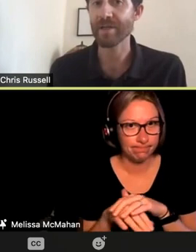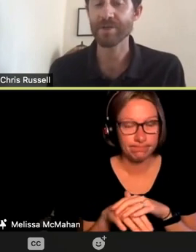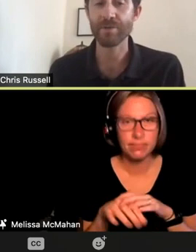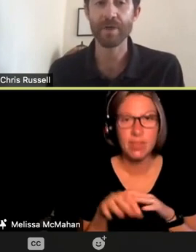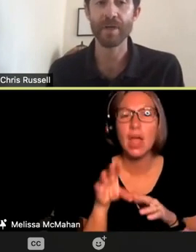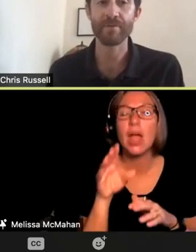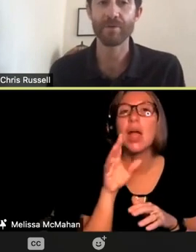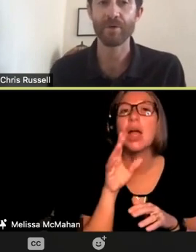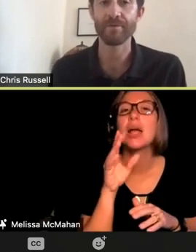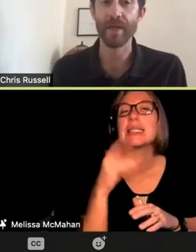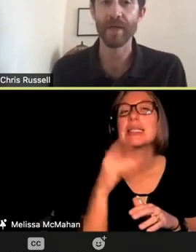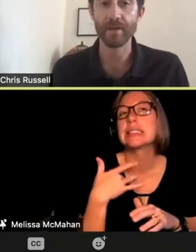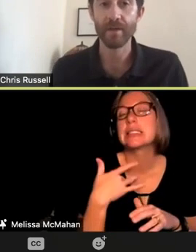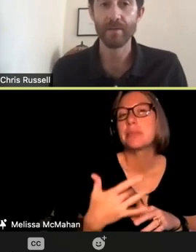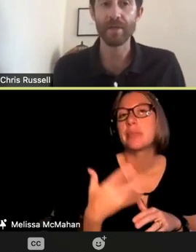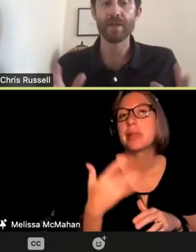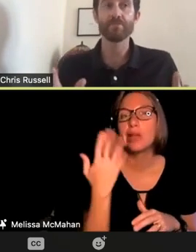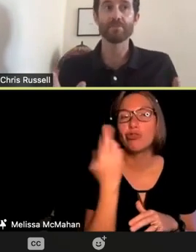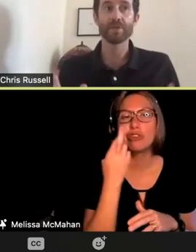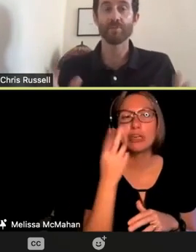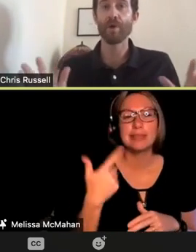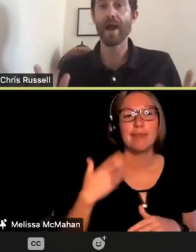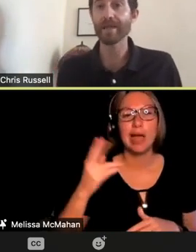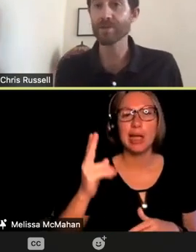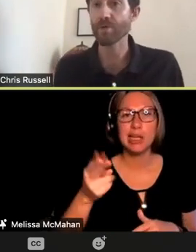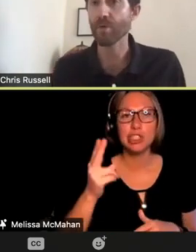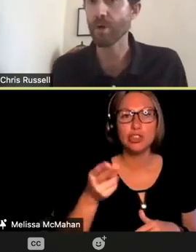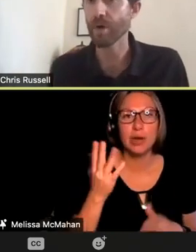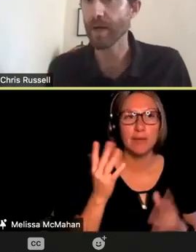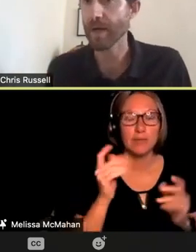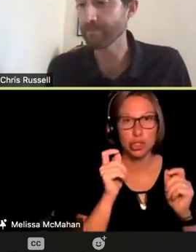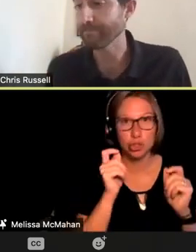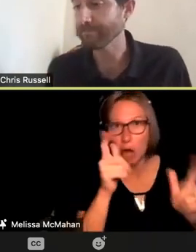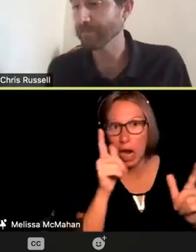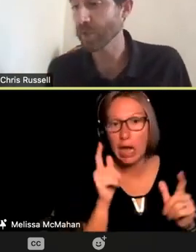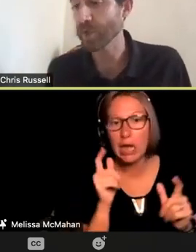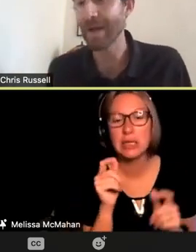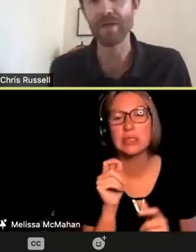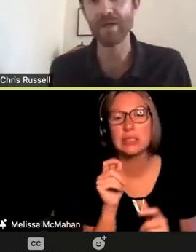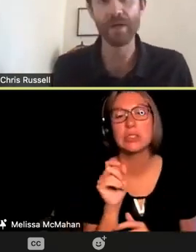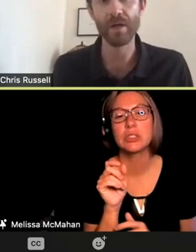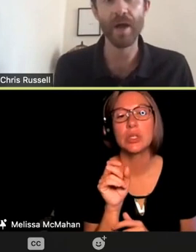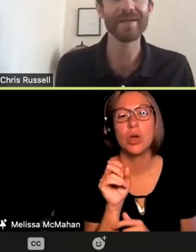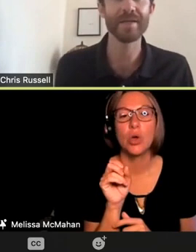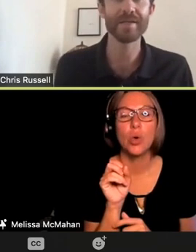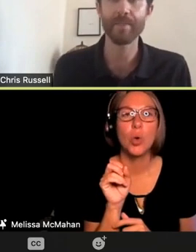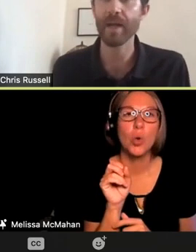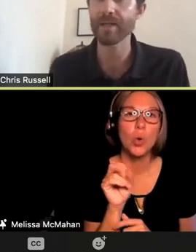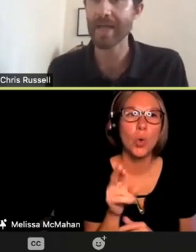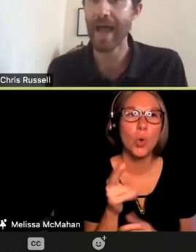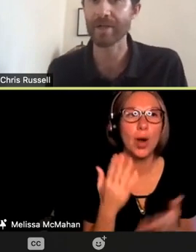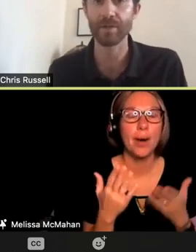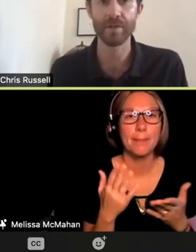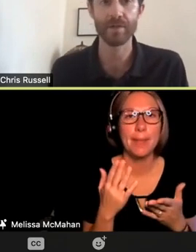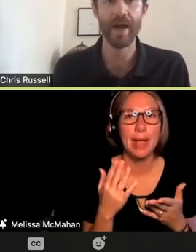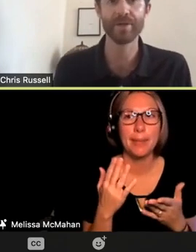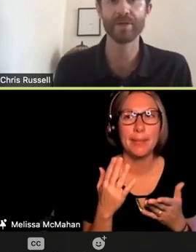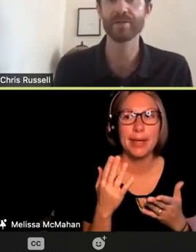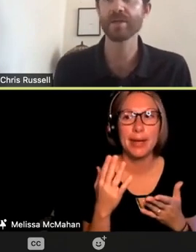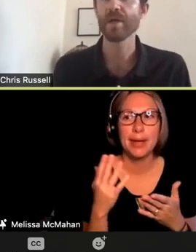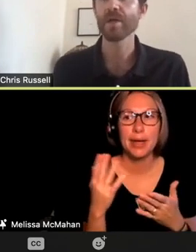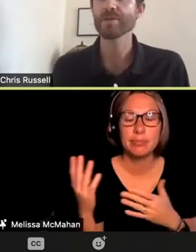they have a history of sort of like being surprised or, having unanticipated